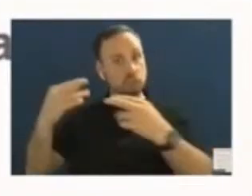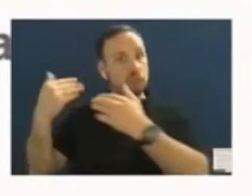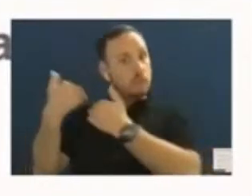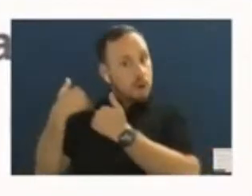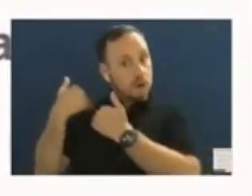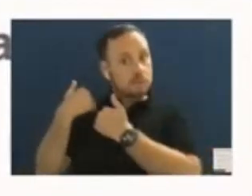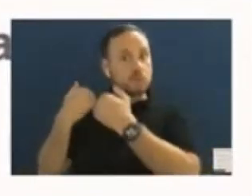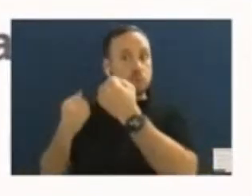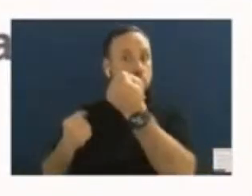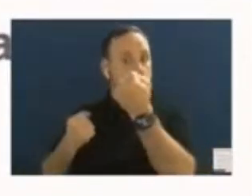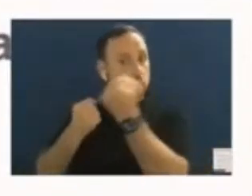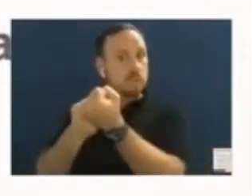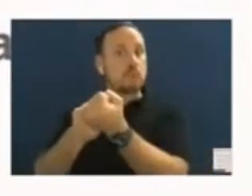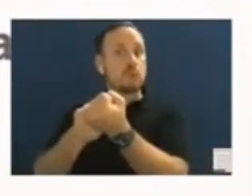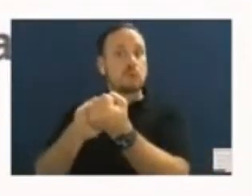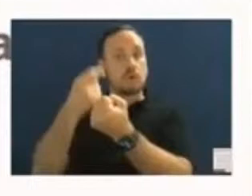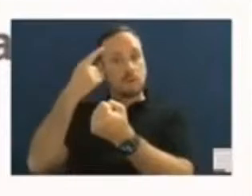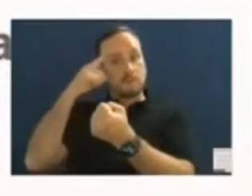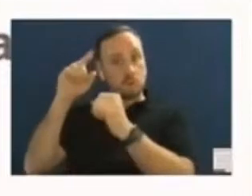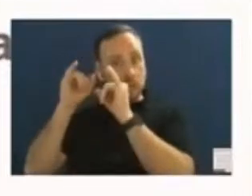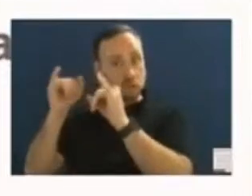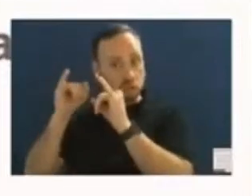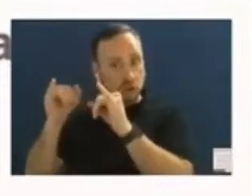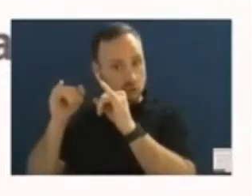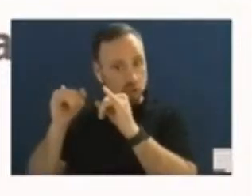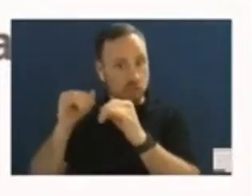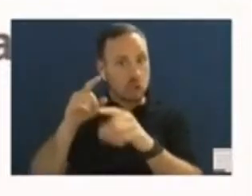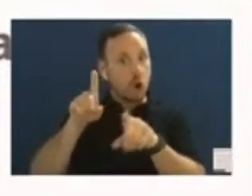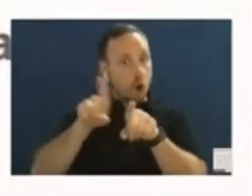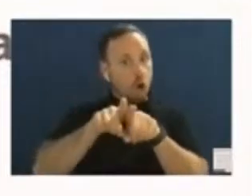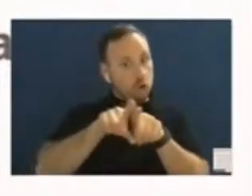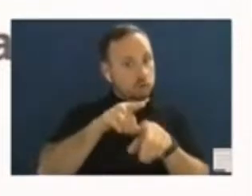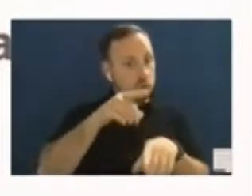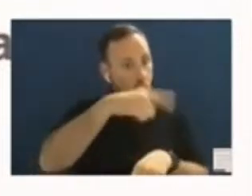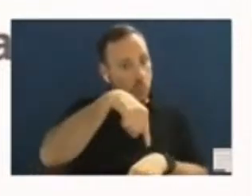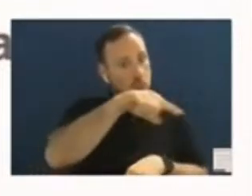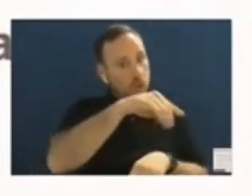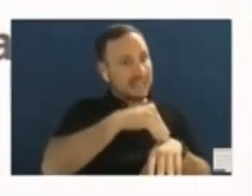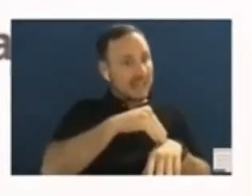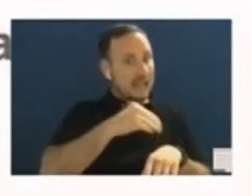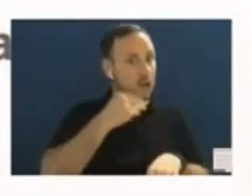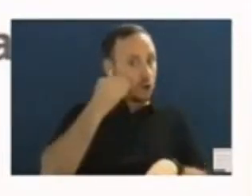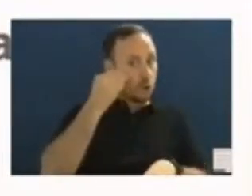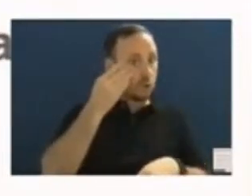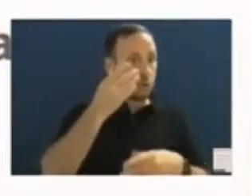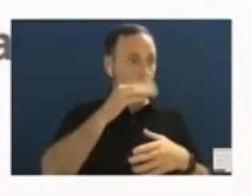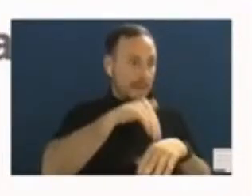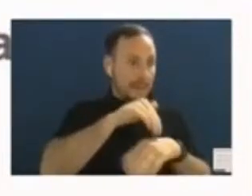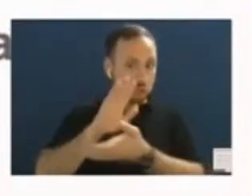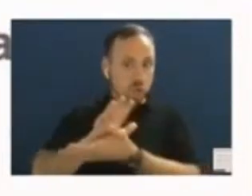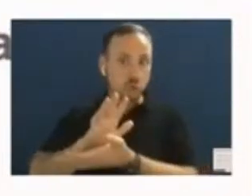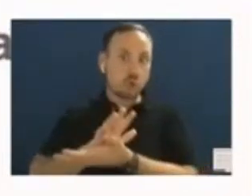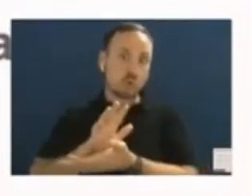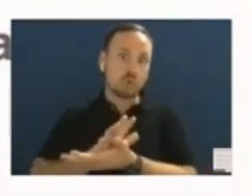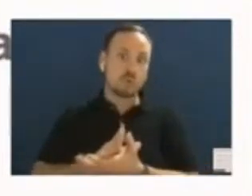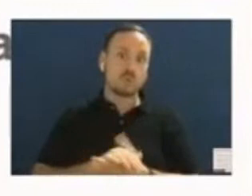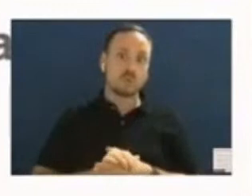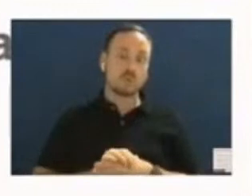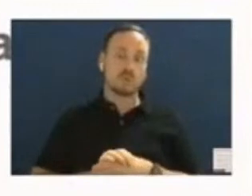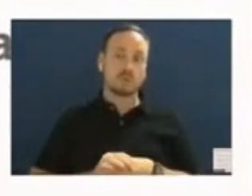person, as well as students who are also at home, wanting to learn, needing to learn remotely, or a part of the full remote